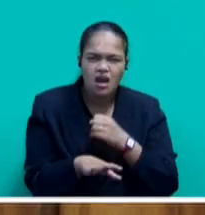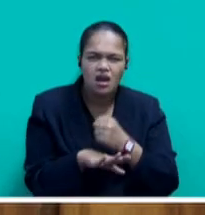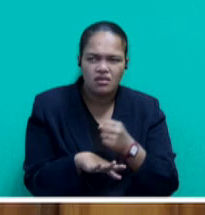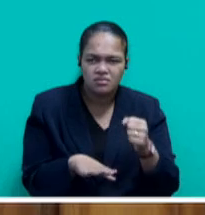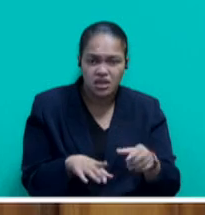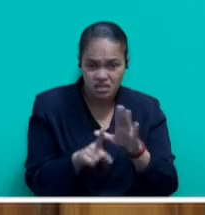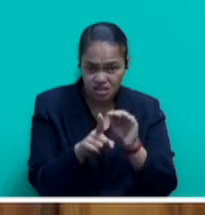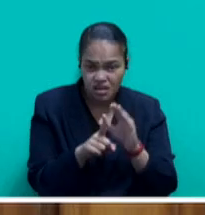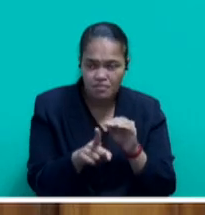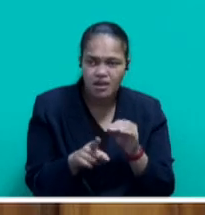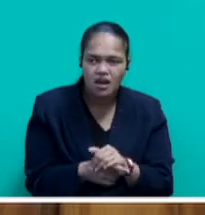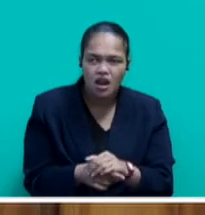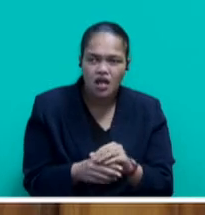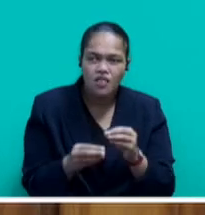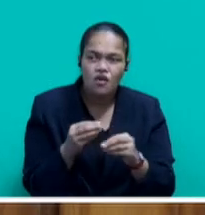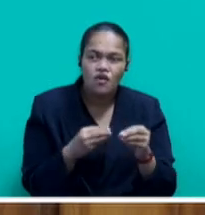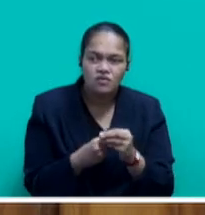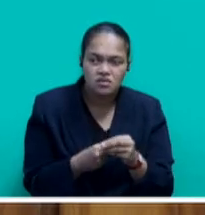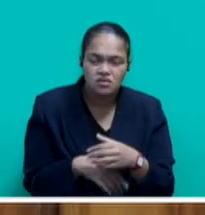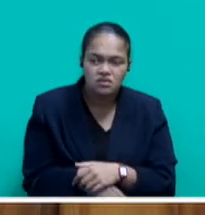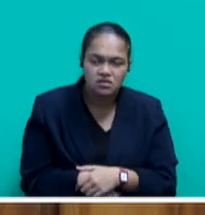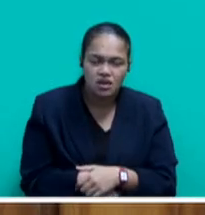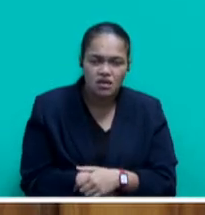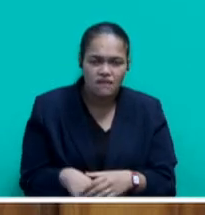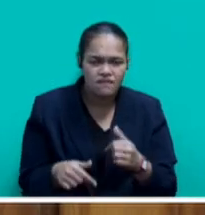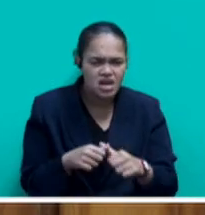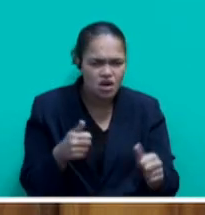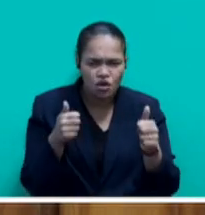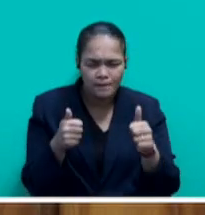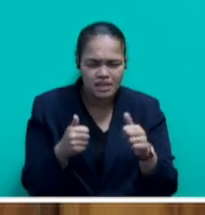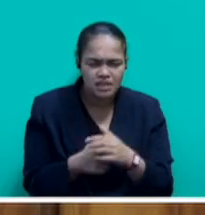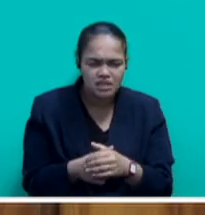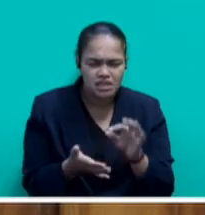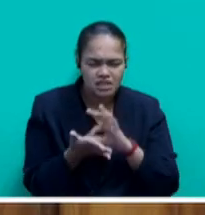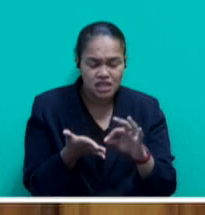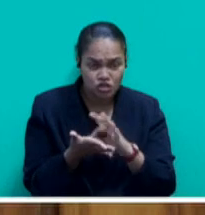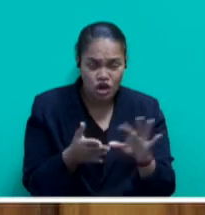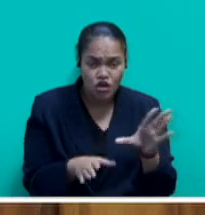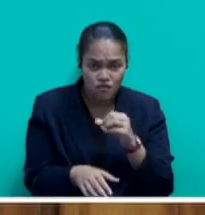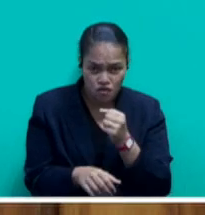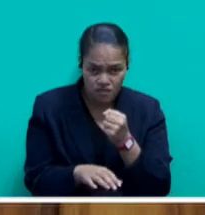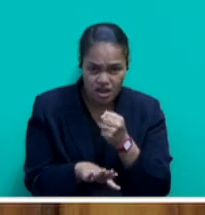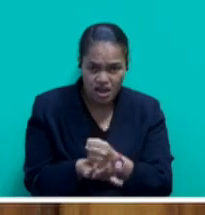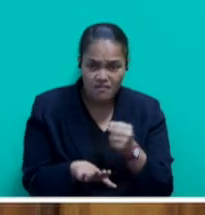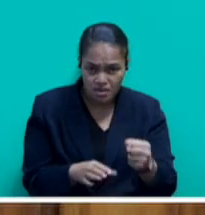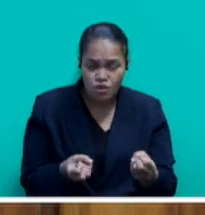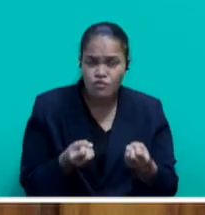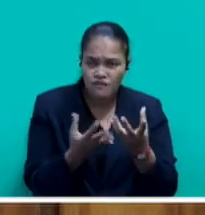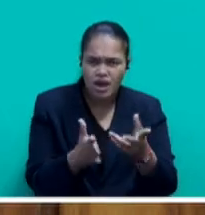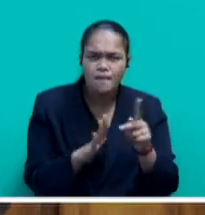National Planning Office, which was competent technical secretariat of government and that provided